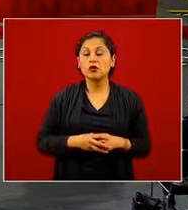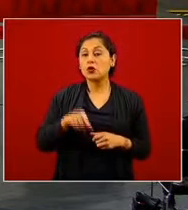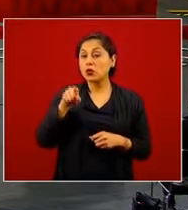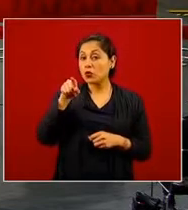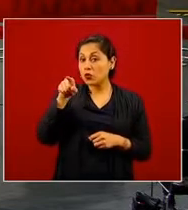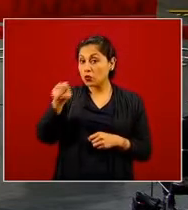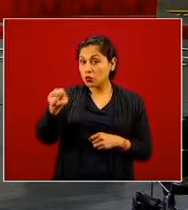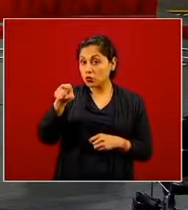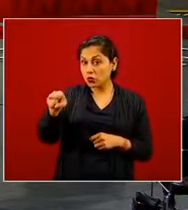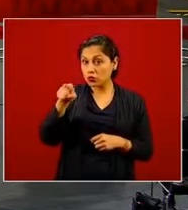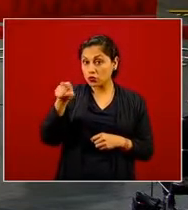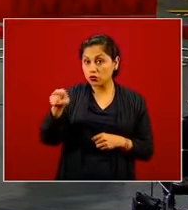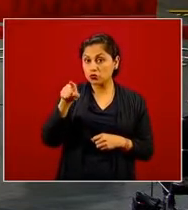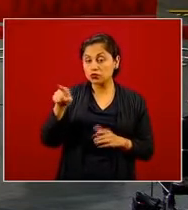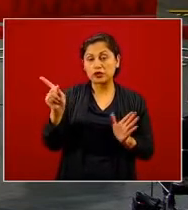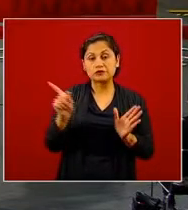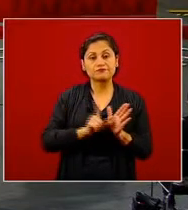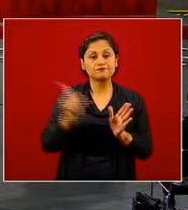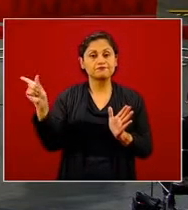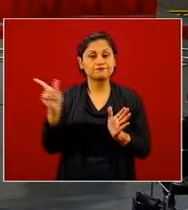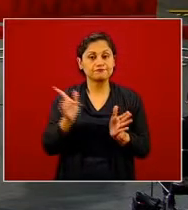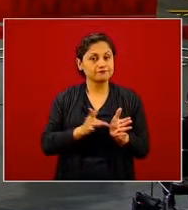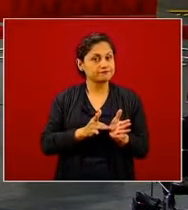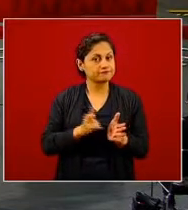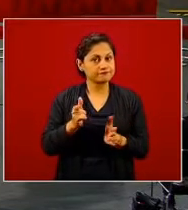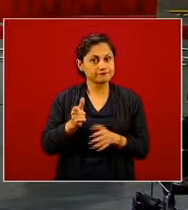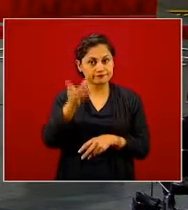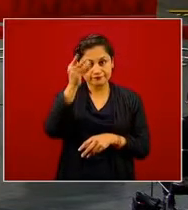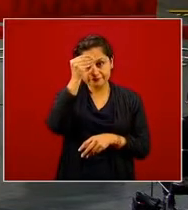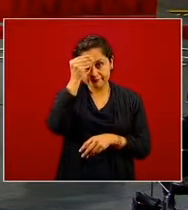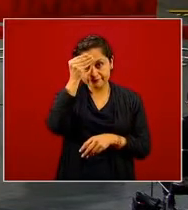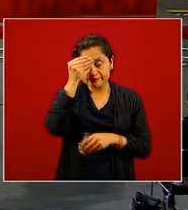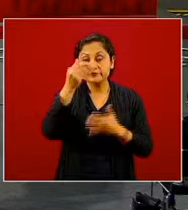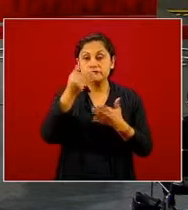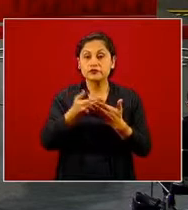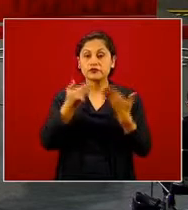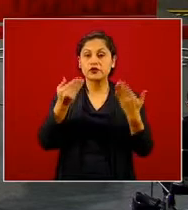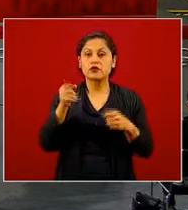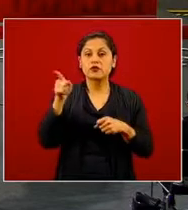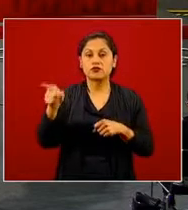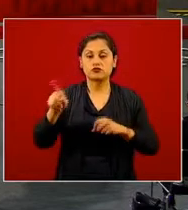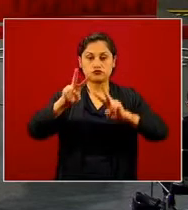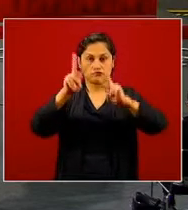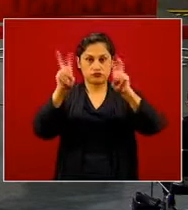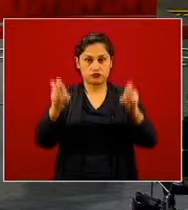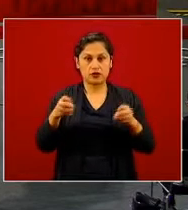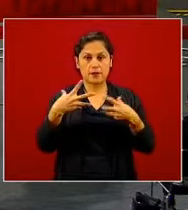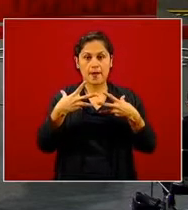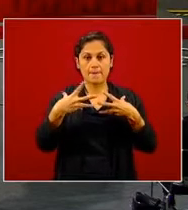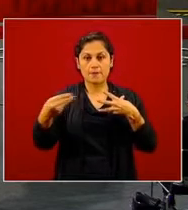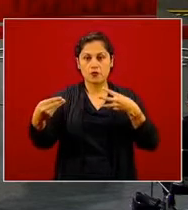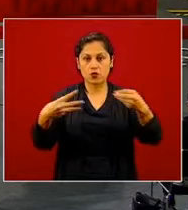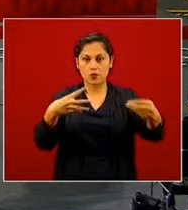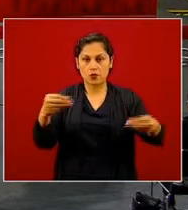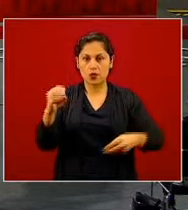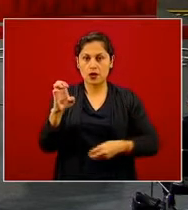what is the lesson that you might have got in terms